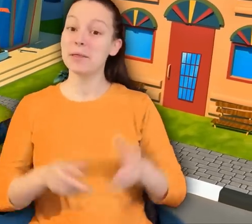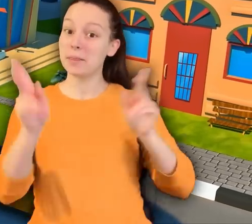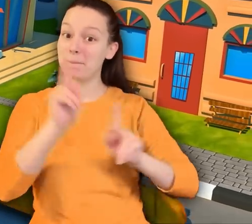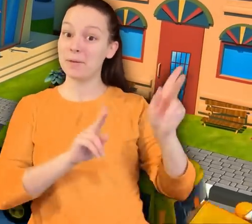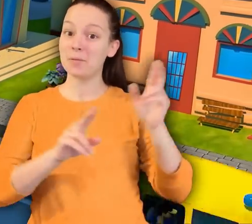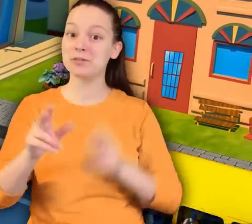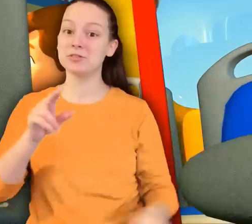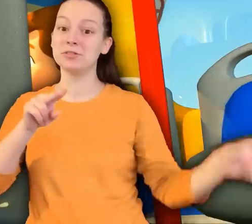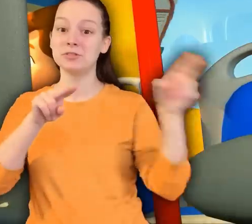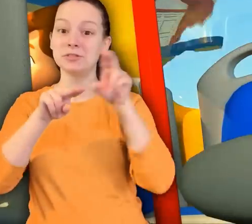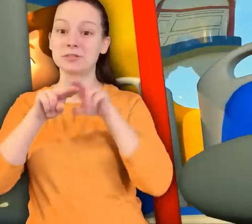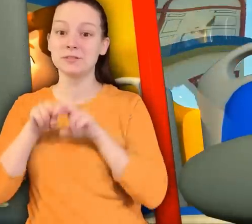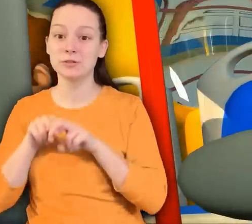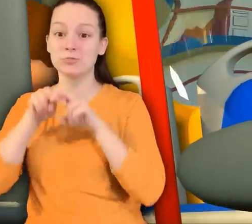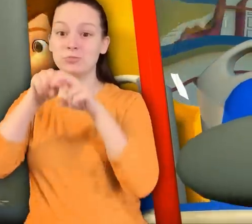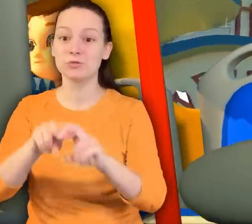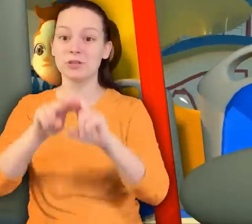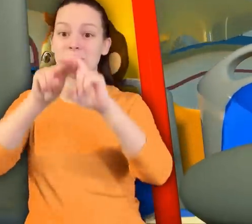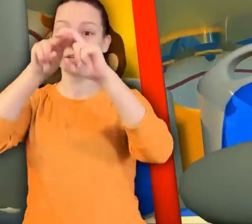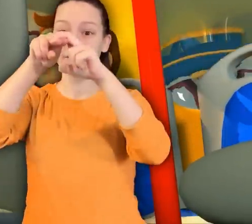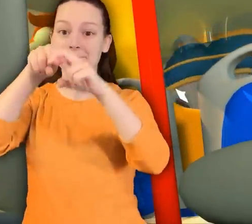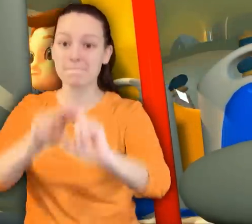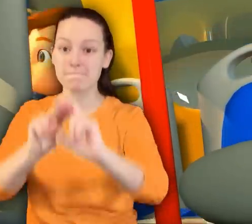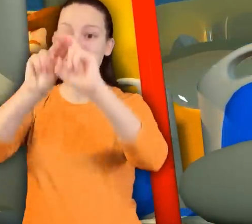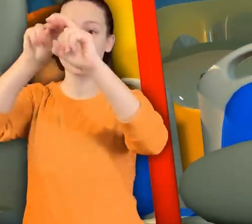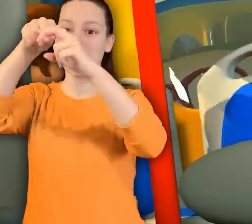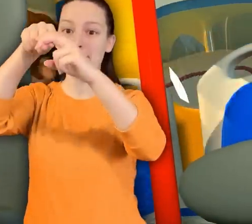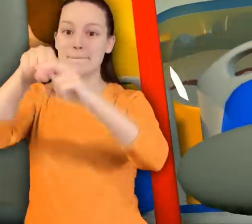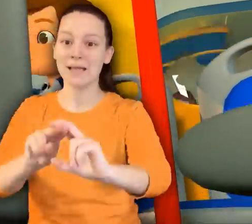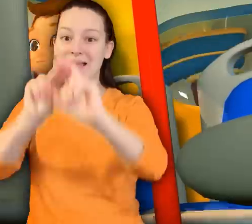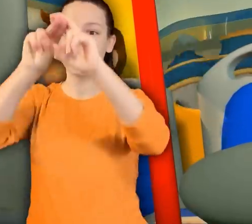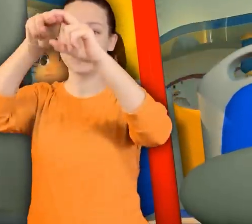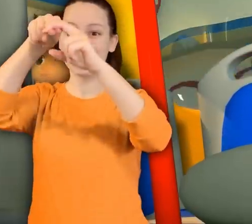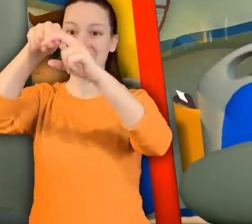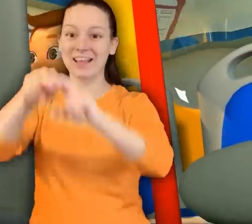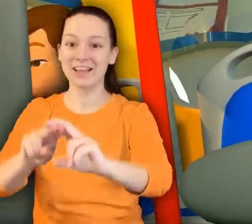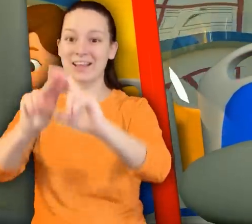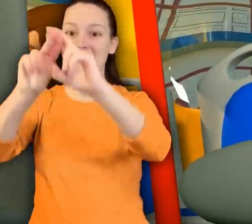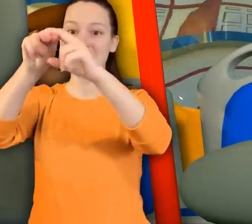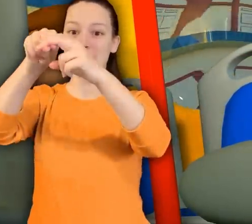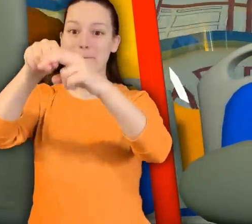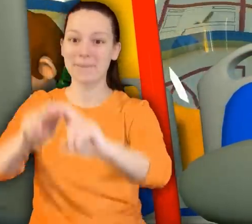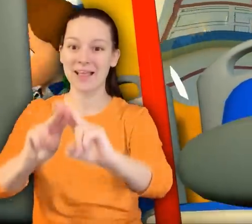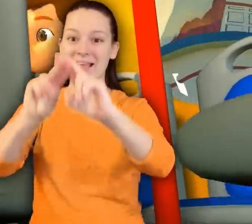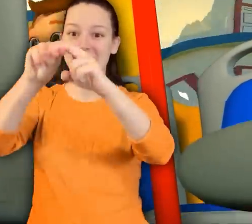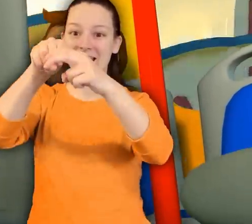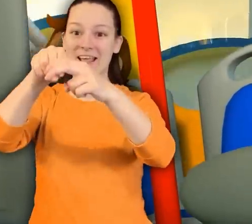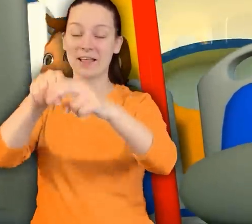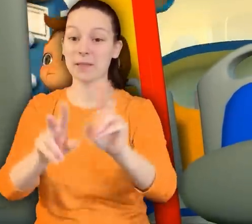the people on the bus go up and down up and down